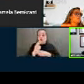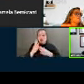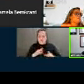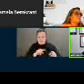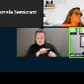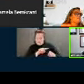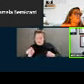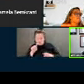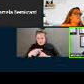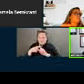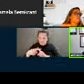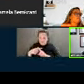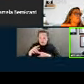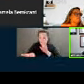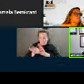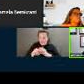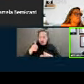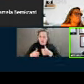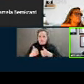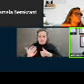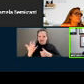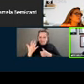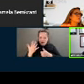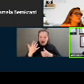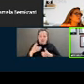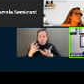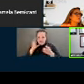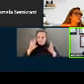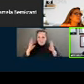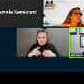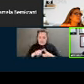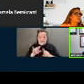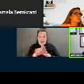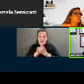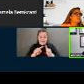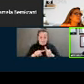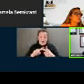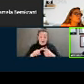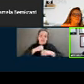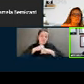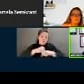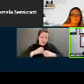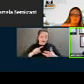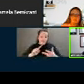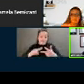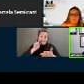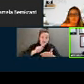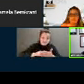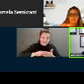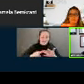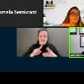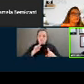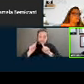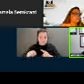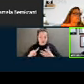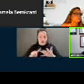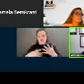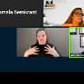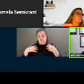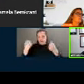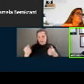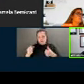focus on most. And those five buckets are identify, protect, detect, respond, and recover.